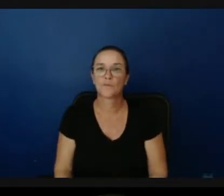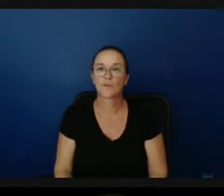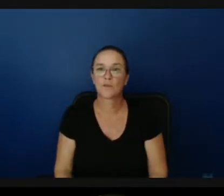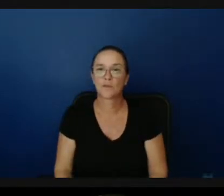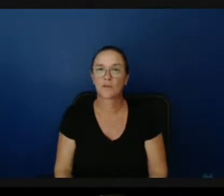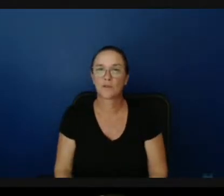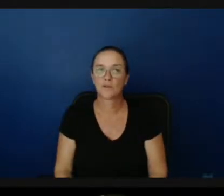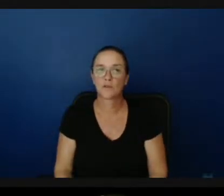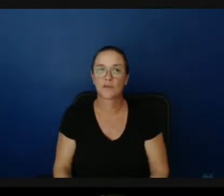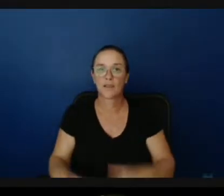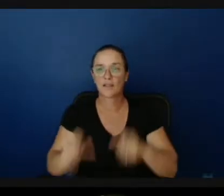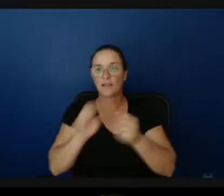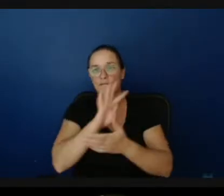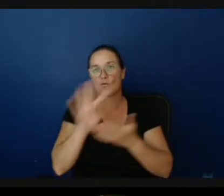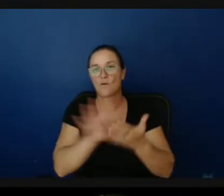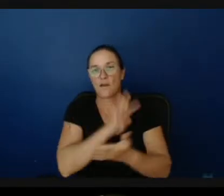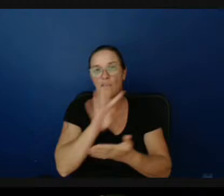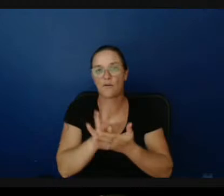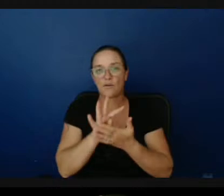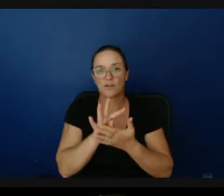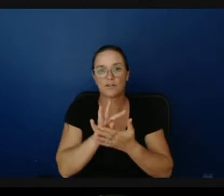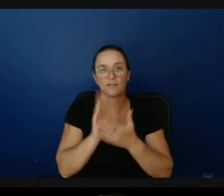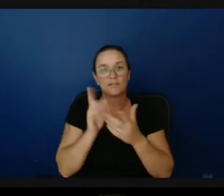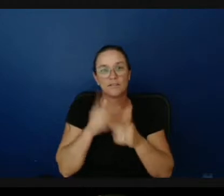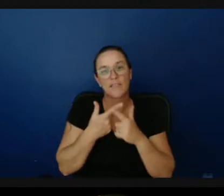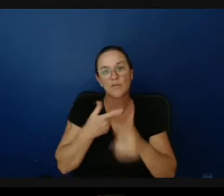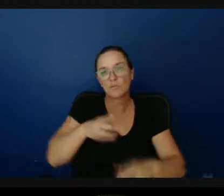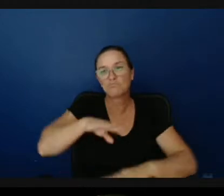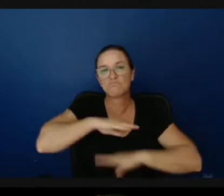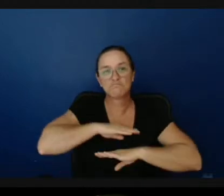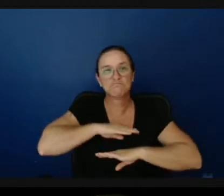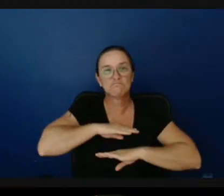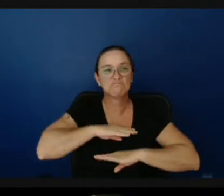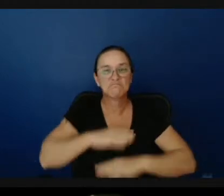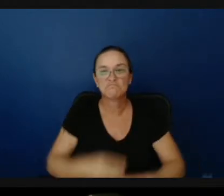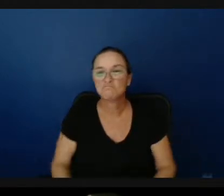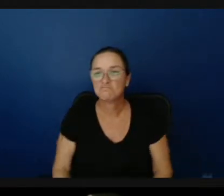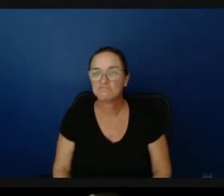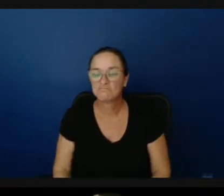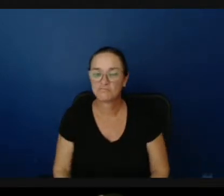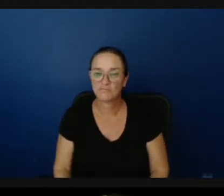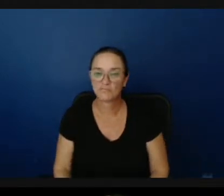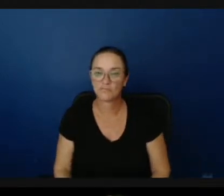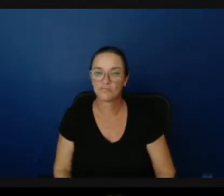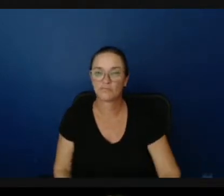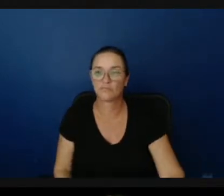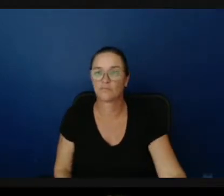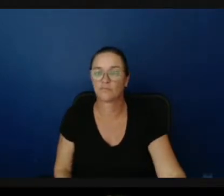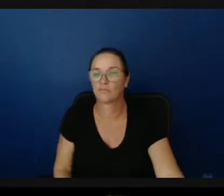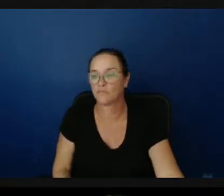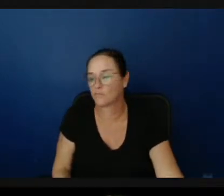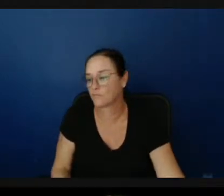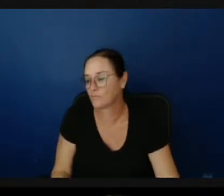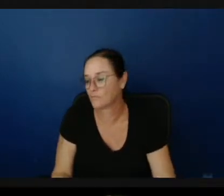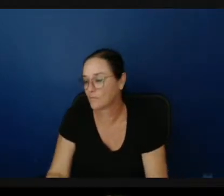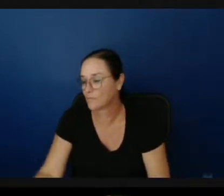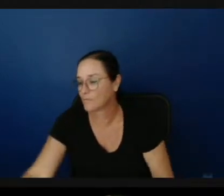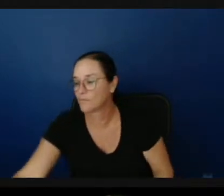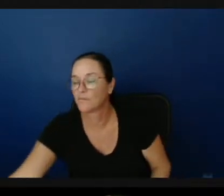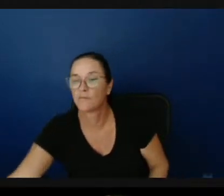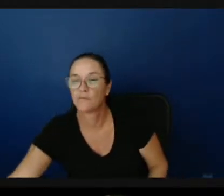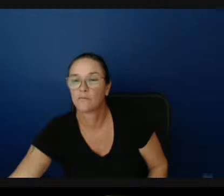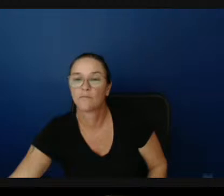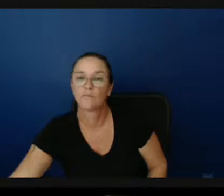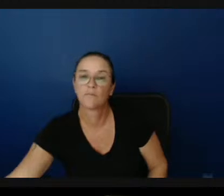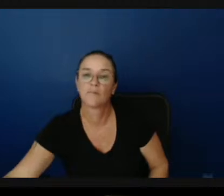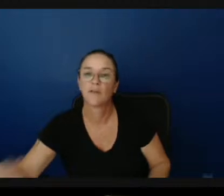Spent 4 hours out there and generally happy with it. Just at this point, you can see how deep it is, those fountains